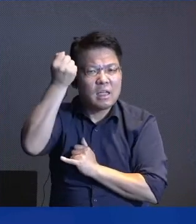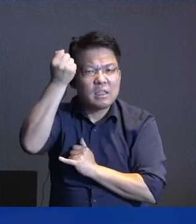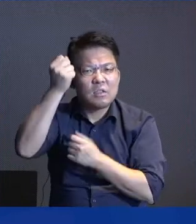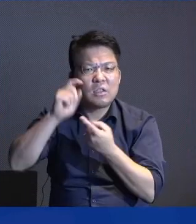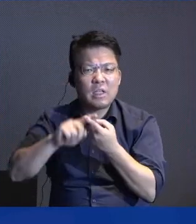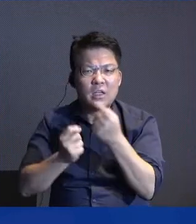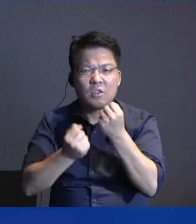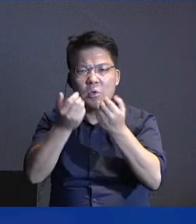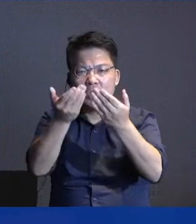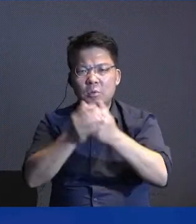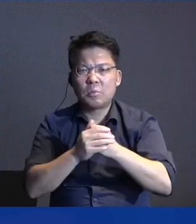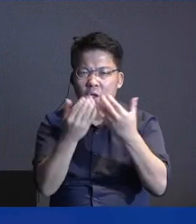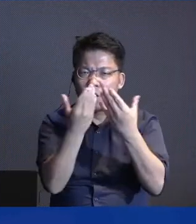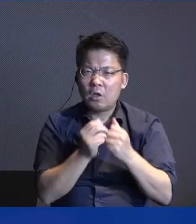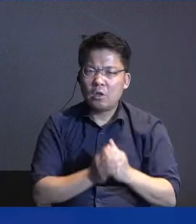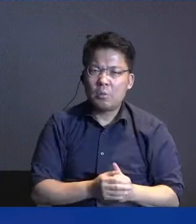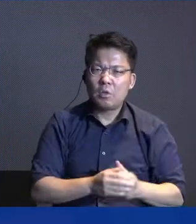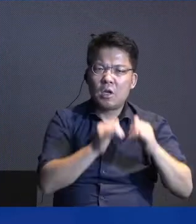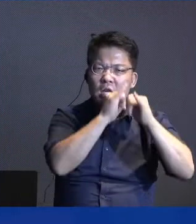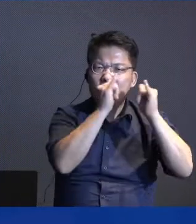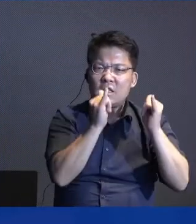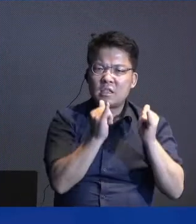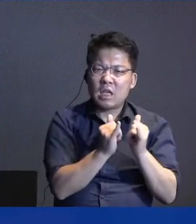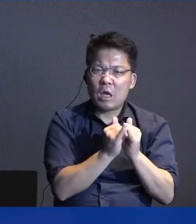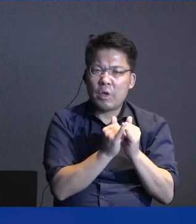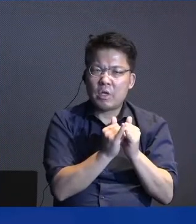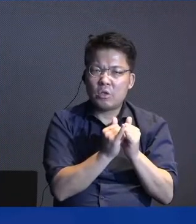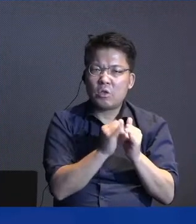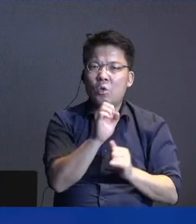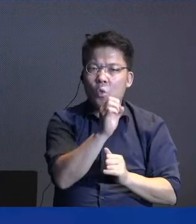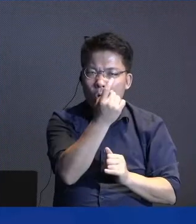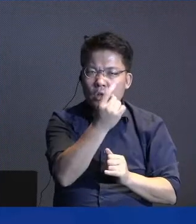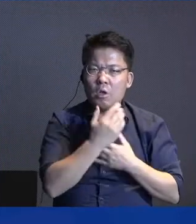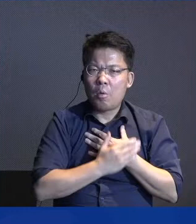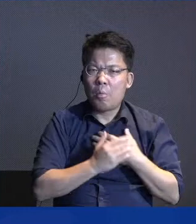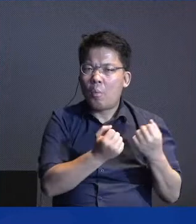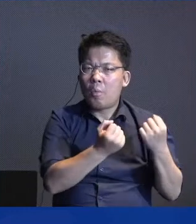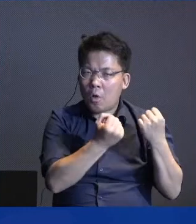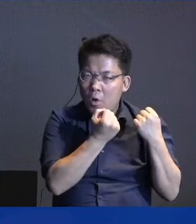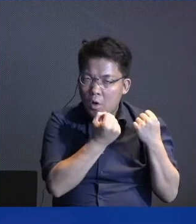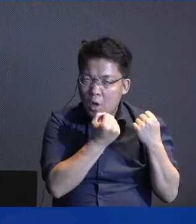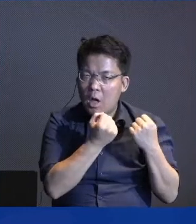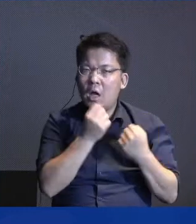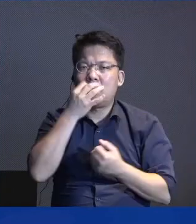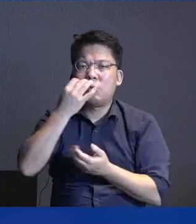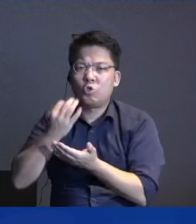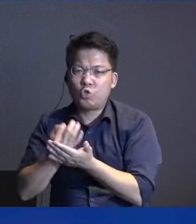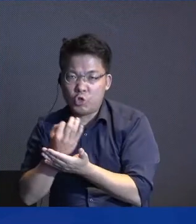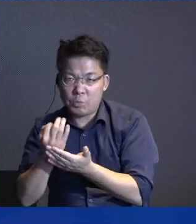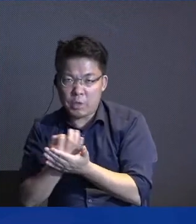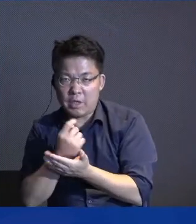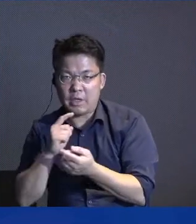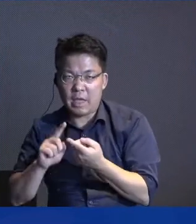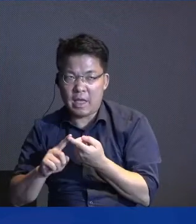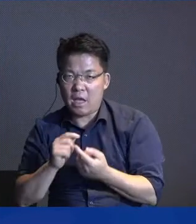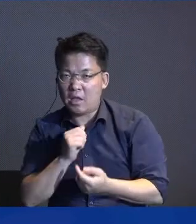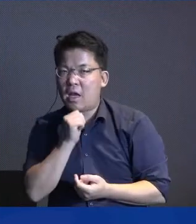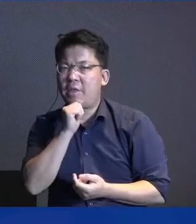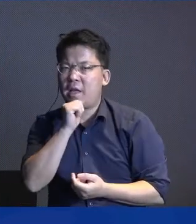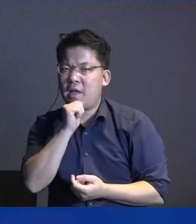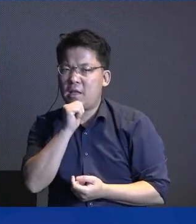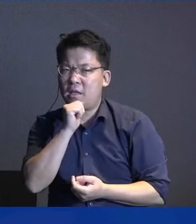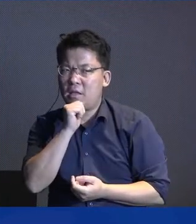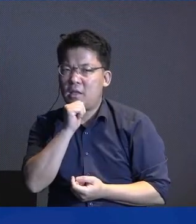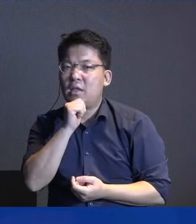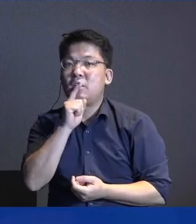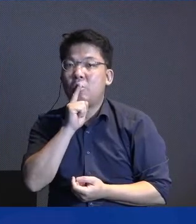status. But psychological well-being is multi-dynamic and involving high variability. So